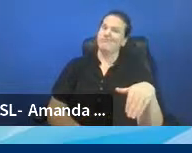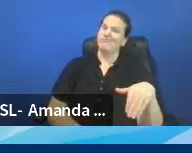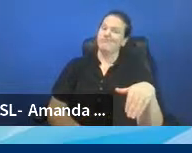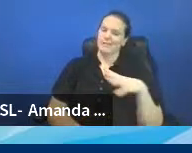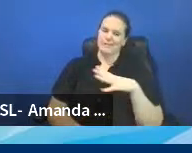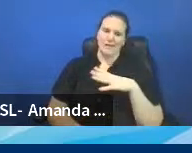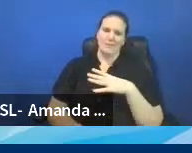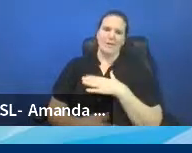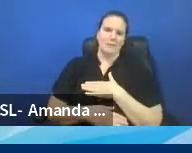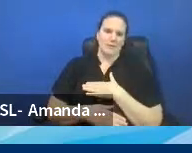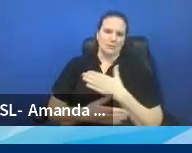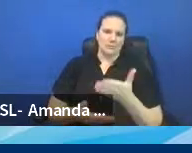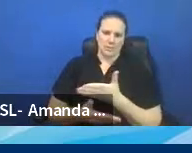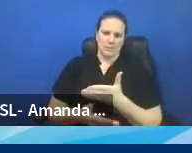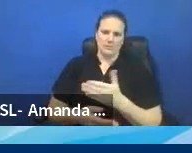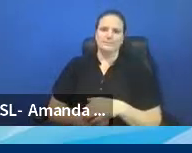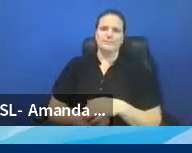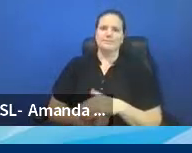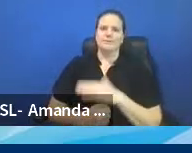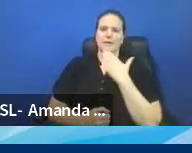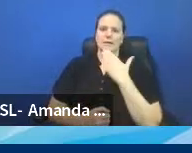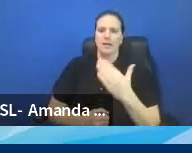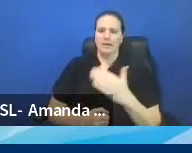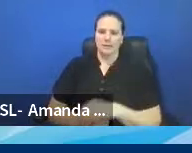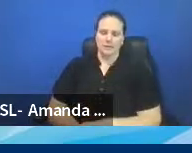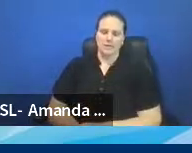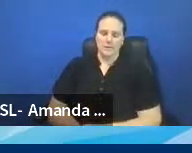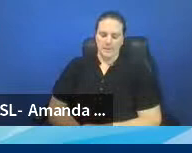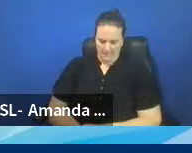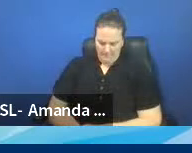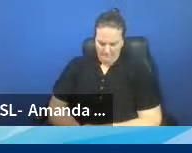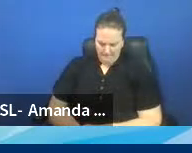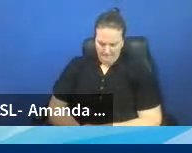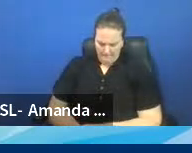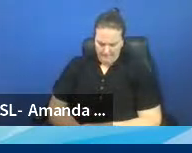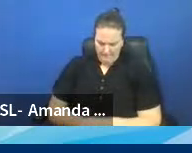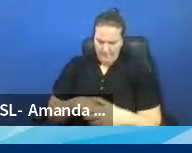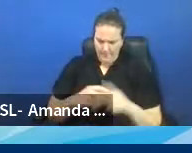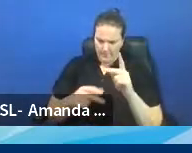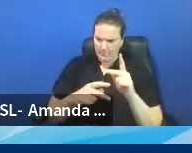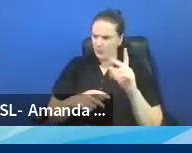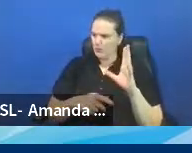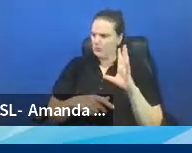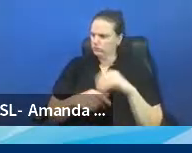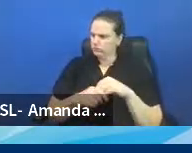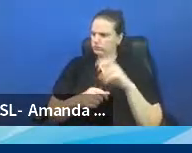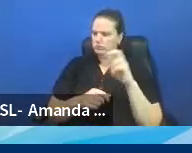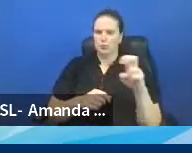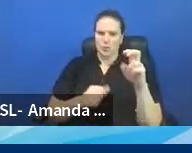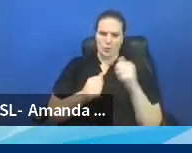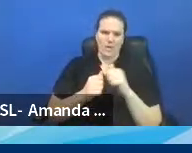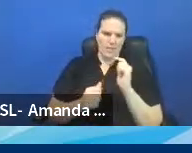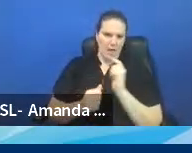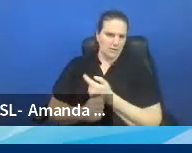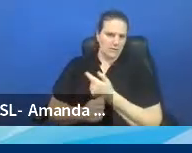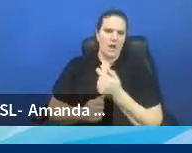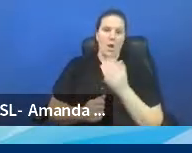my pleasure to be here. I want to thank the folks who did go on the tour with us. I hope it